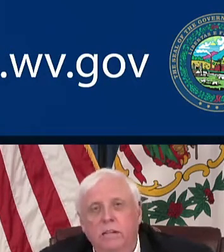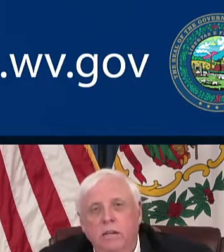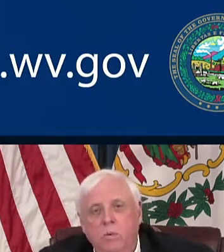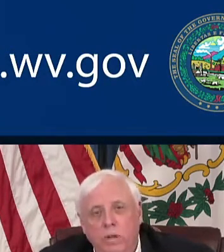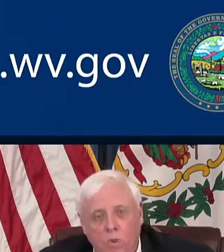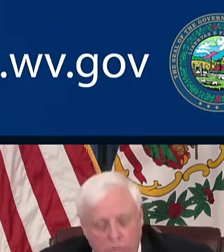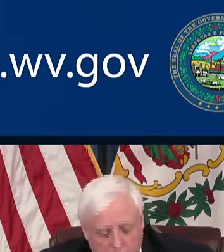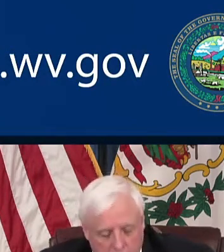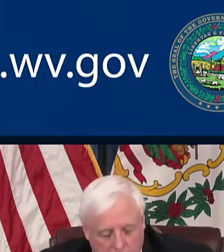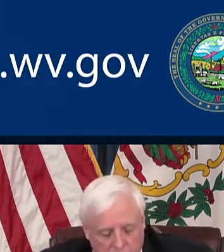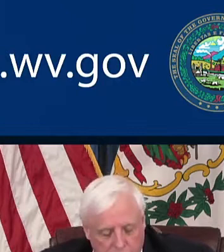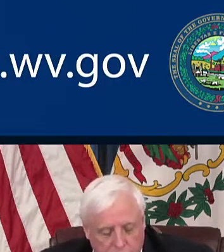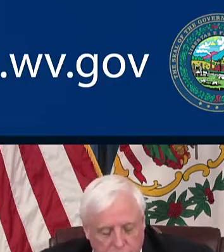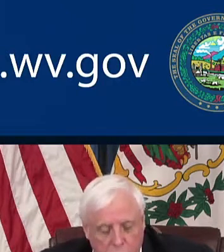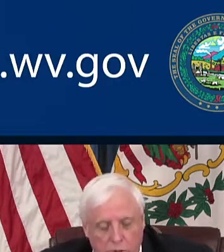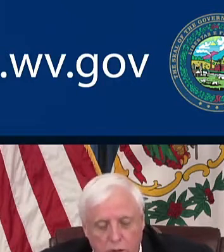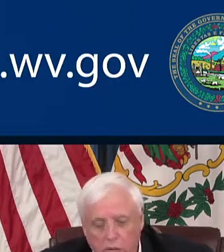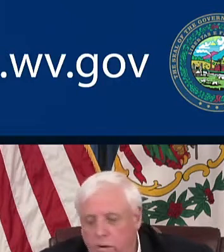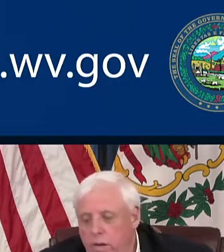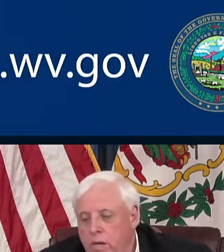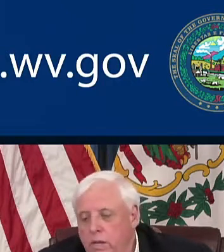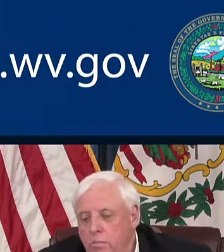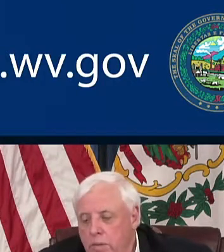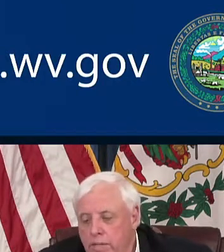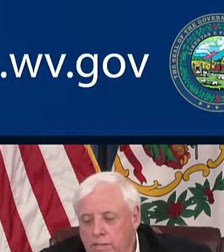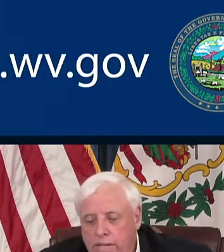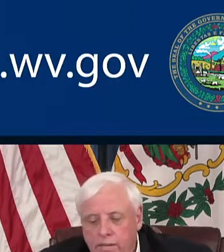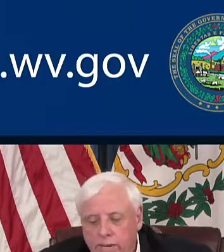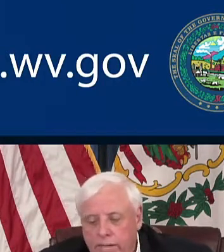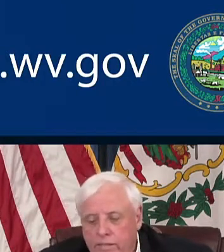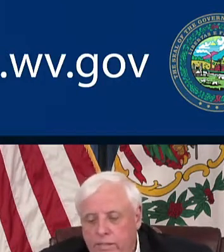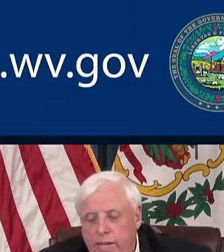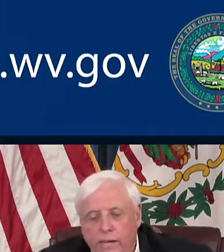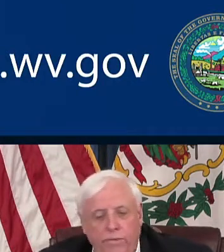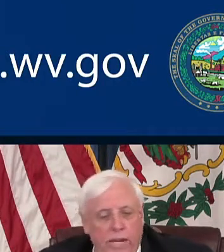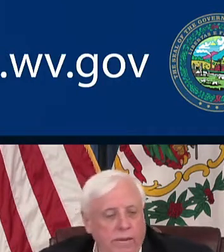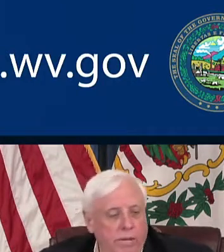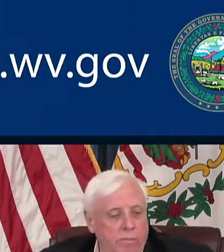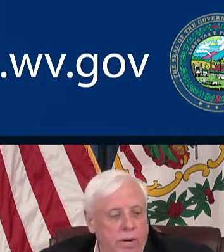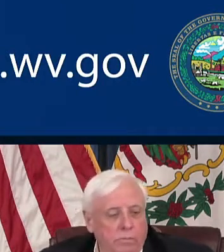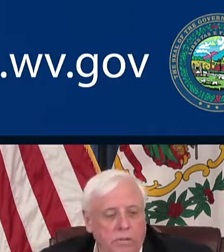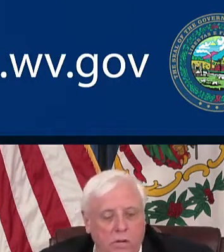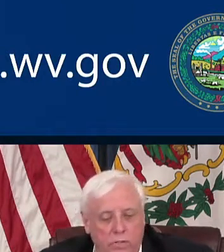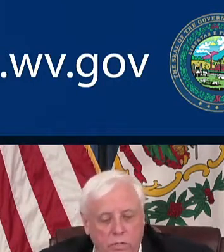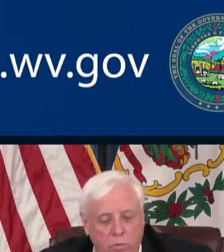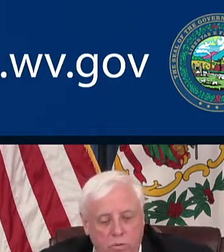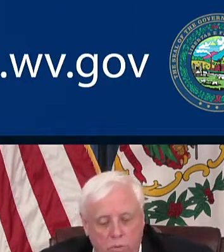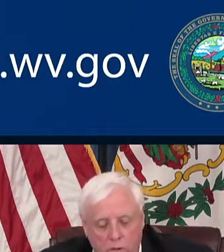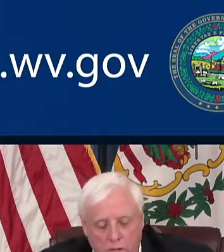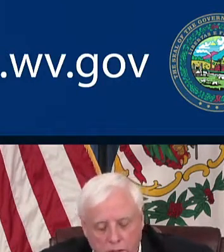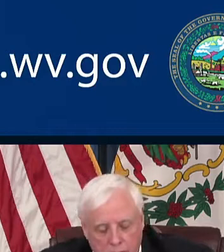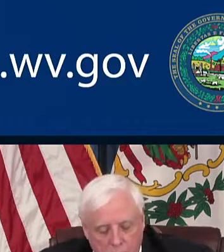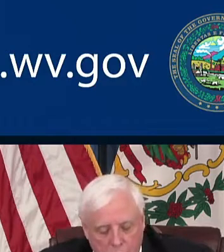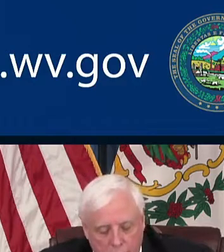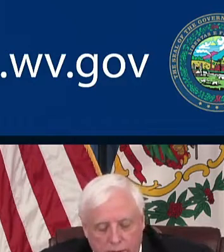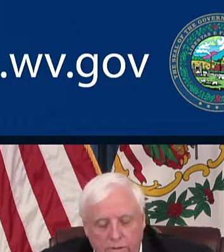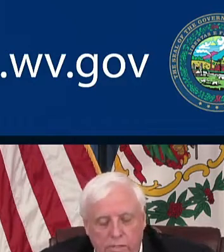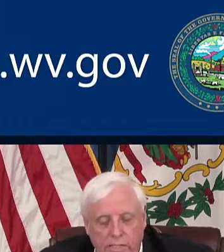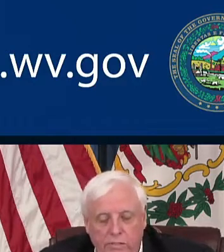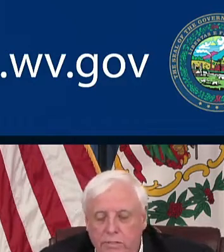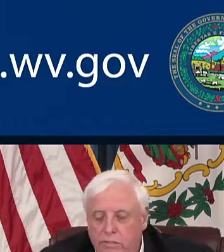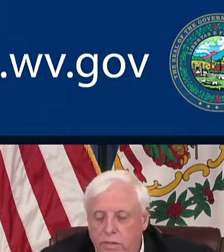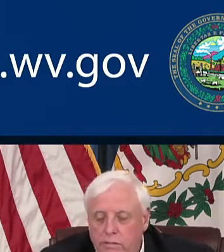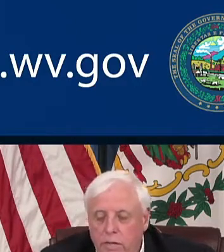sites. We don't want any West Virginians going hungry. Please take advantage of that. If you have any problems, call 211. We have